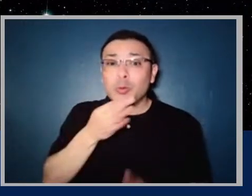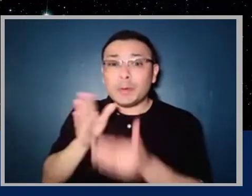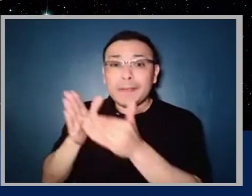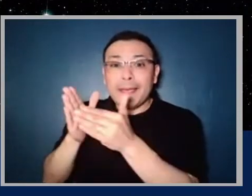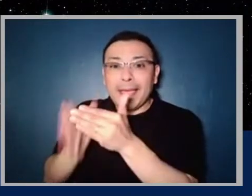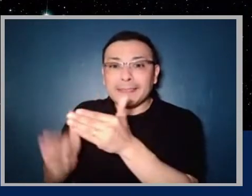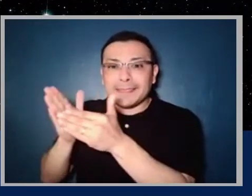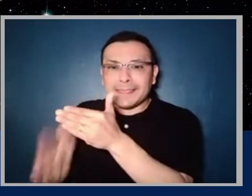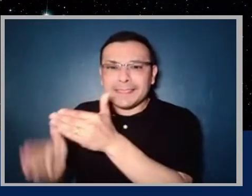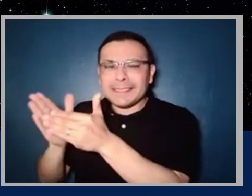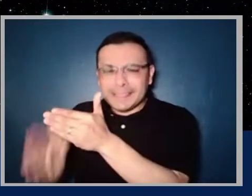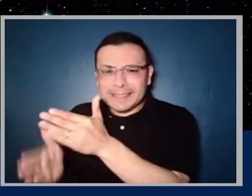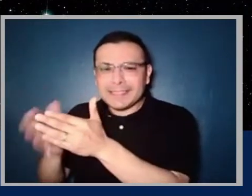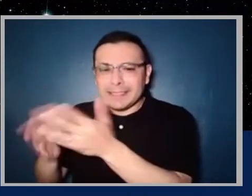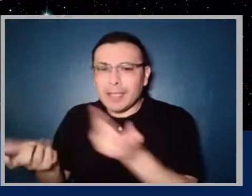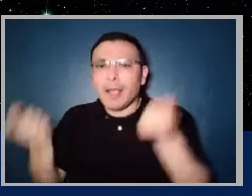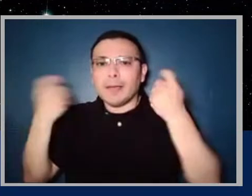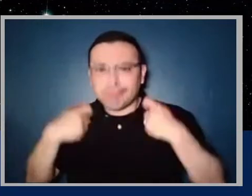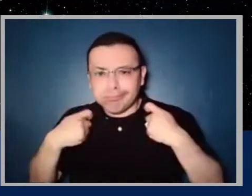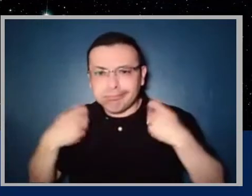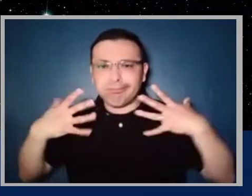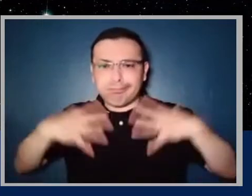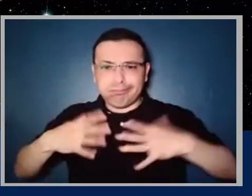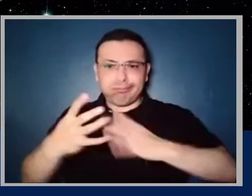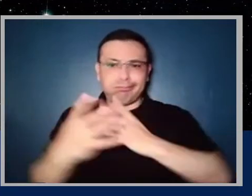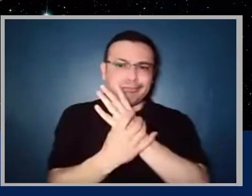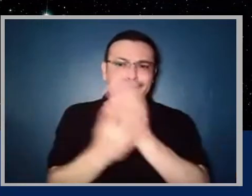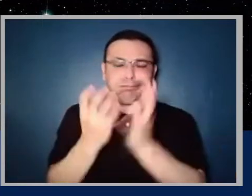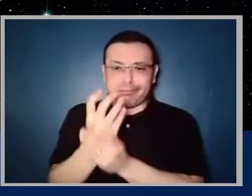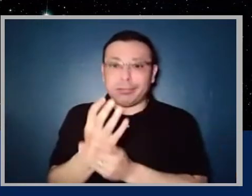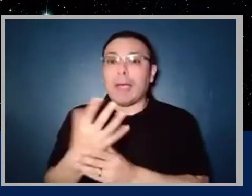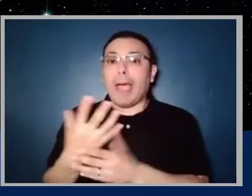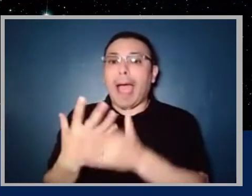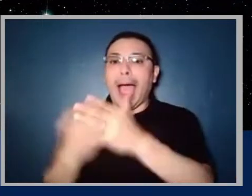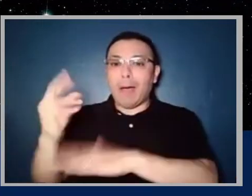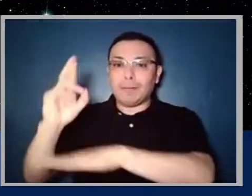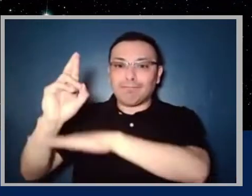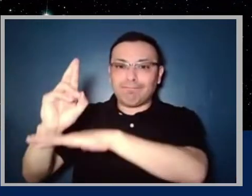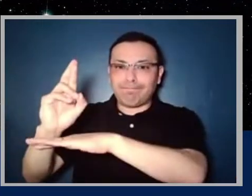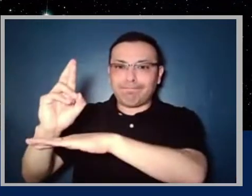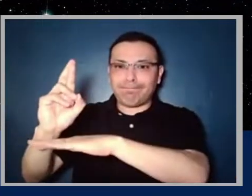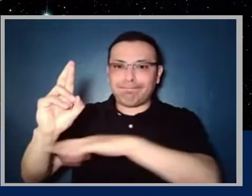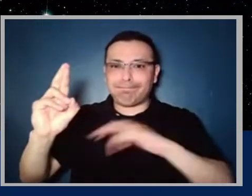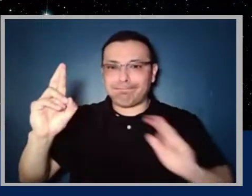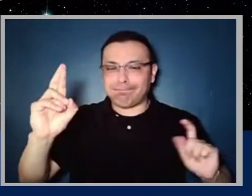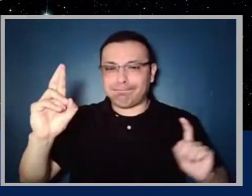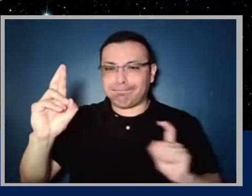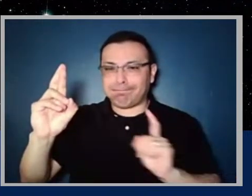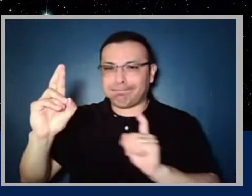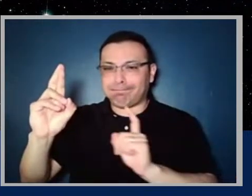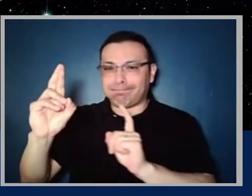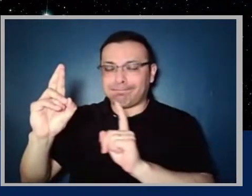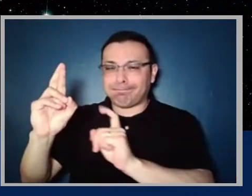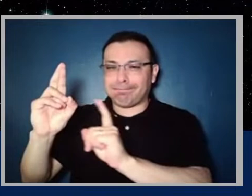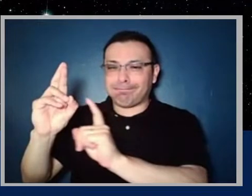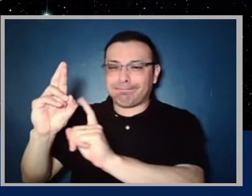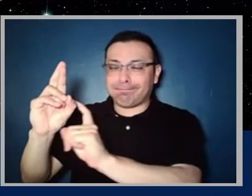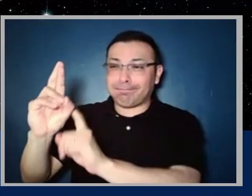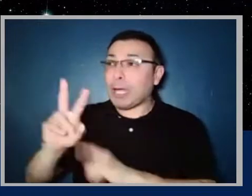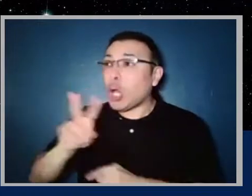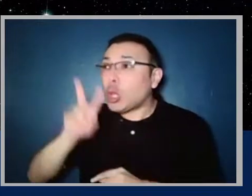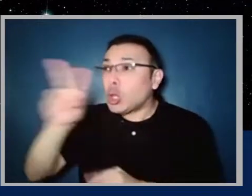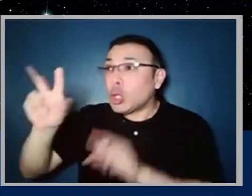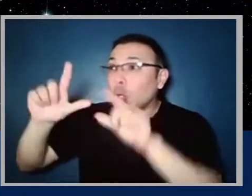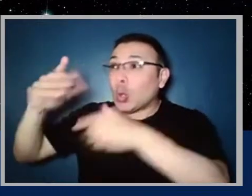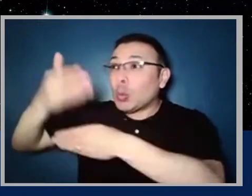ready in their suits and getting ready to head over to the pad pretty soon. So keep an eye out your window, Lily. Yeah, I'll There you probably go. be able to hear it and see it. I told our